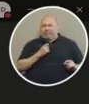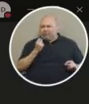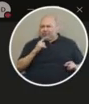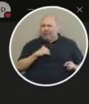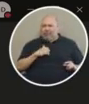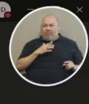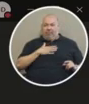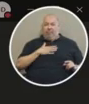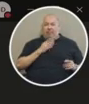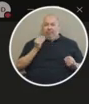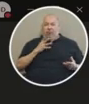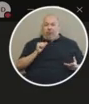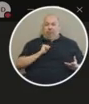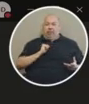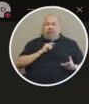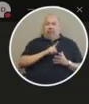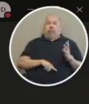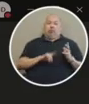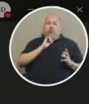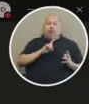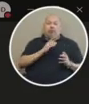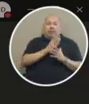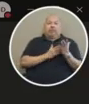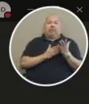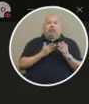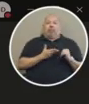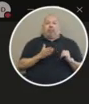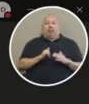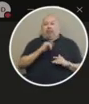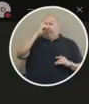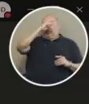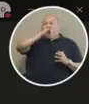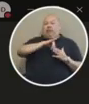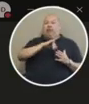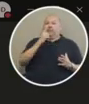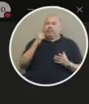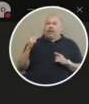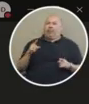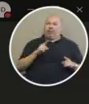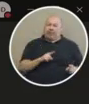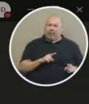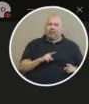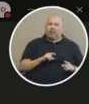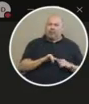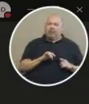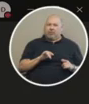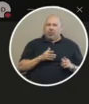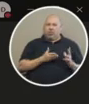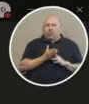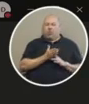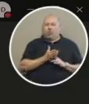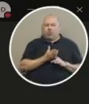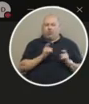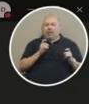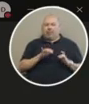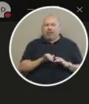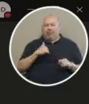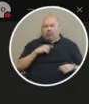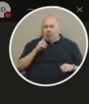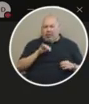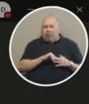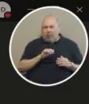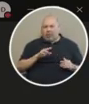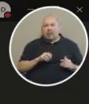inform myself about what are some of the thinking that's going on operationally and through management. And I'm doing this with